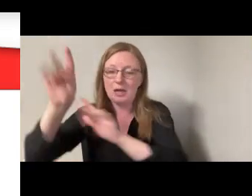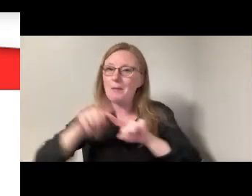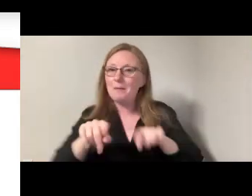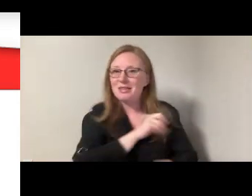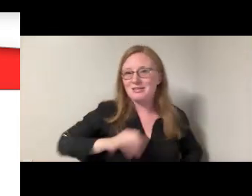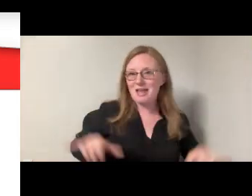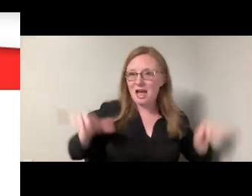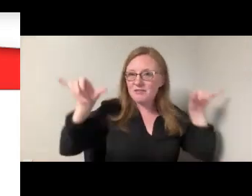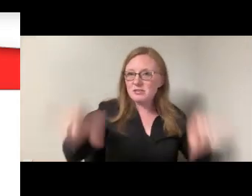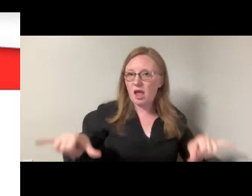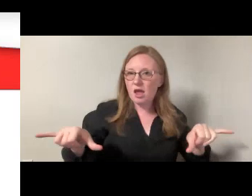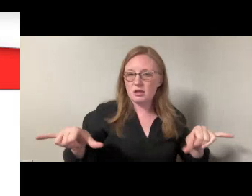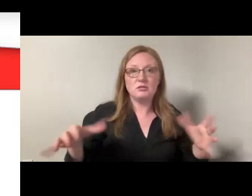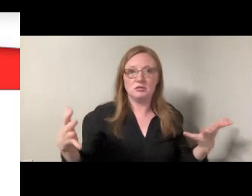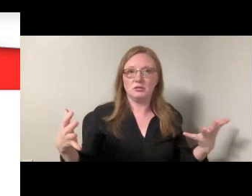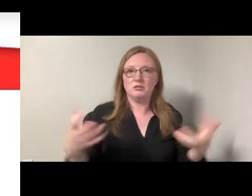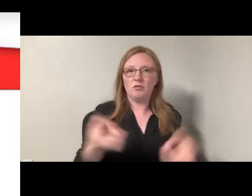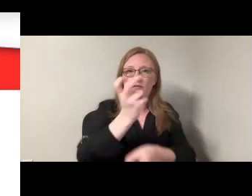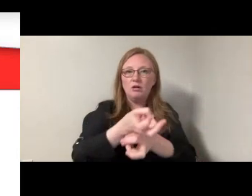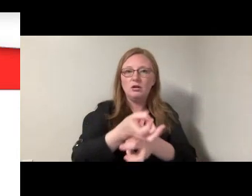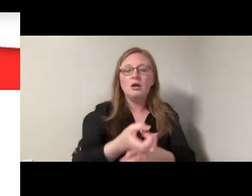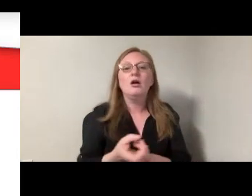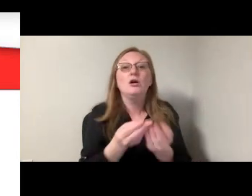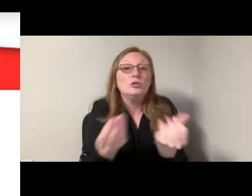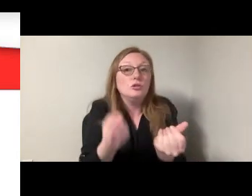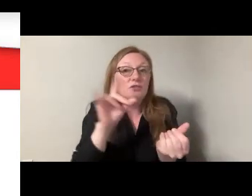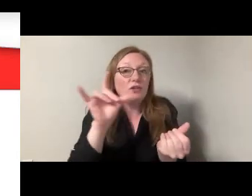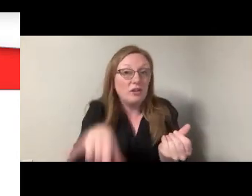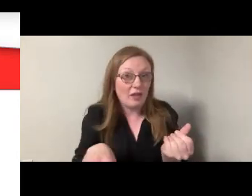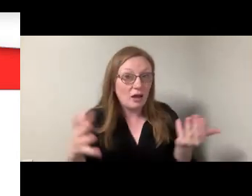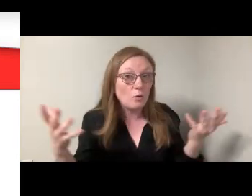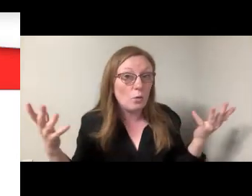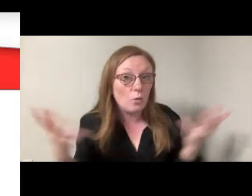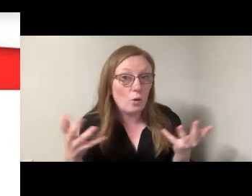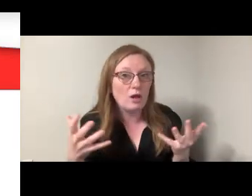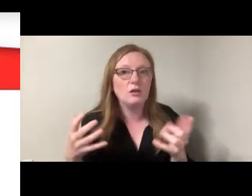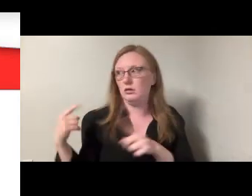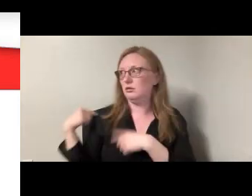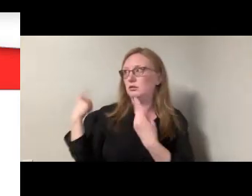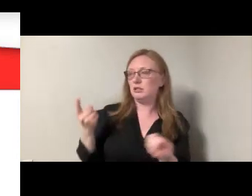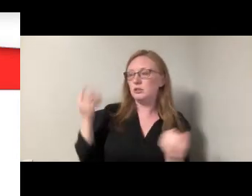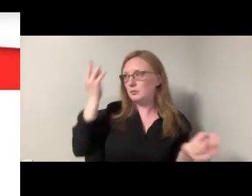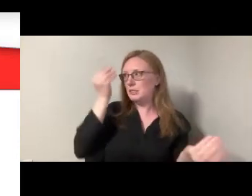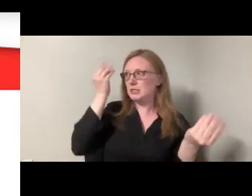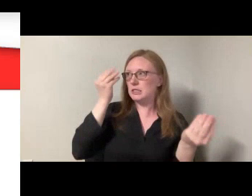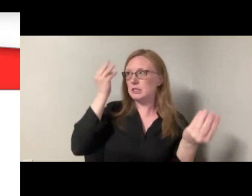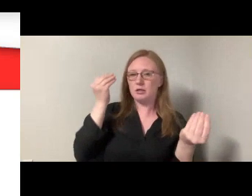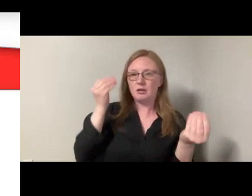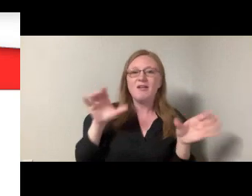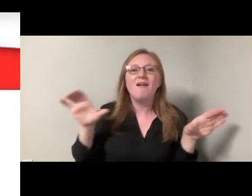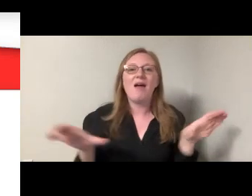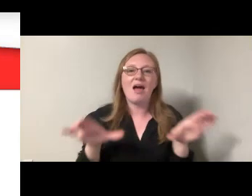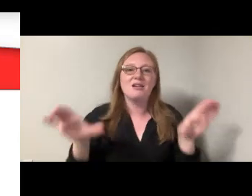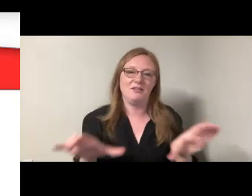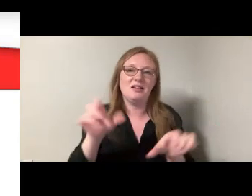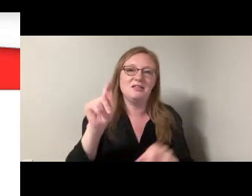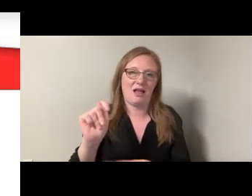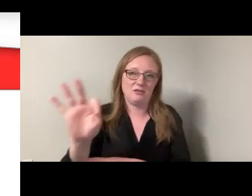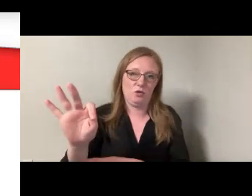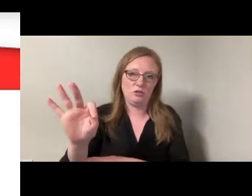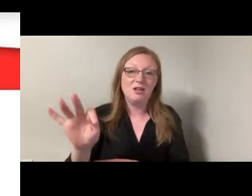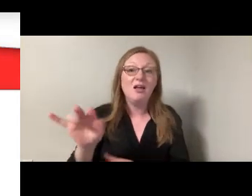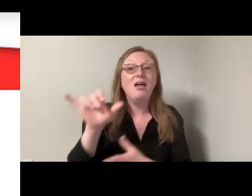So one solution to do that we've come up with is to activate a task force. And it's really a decision